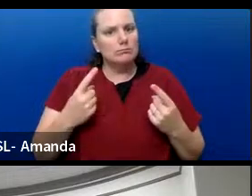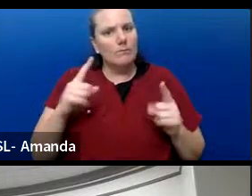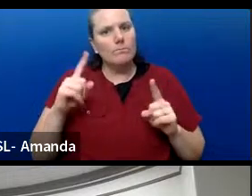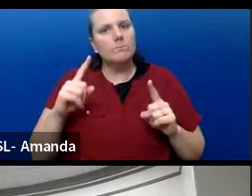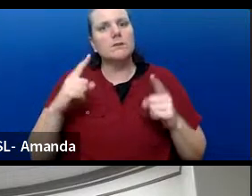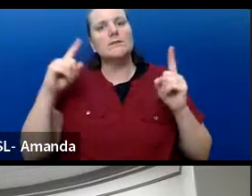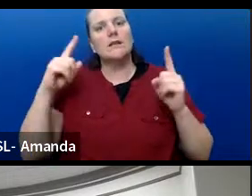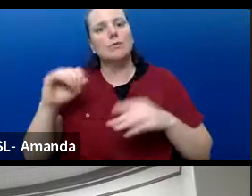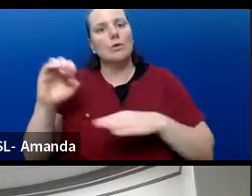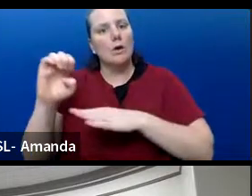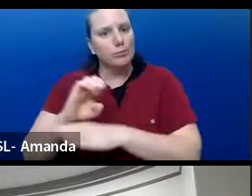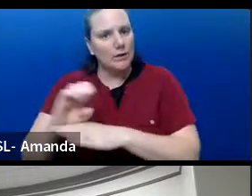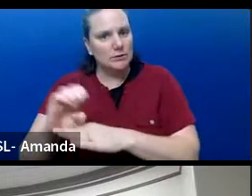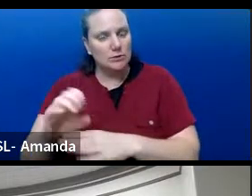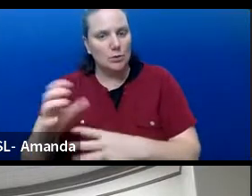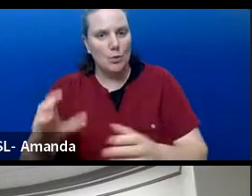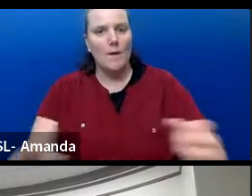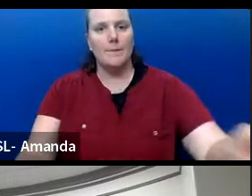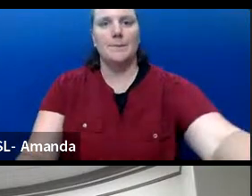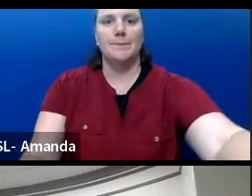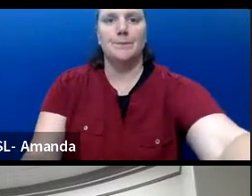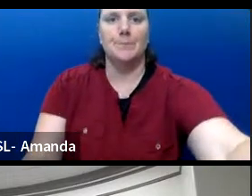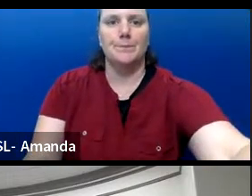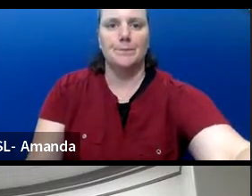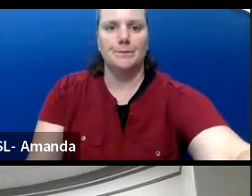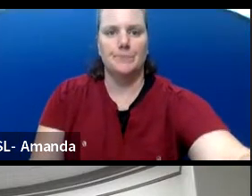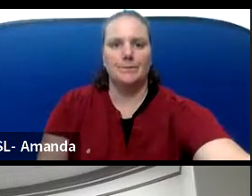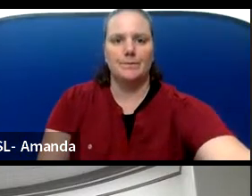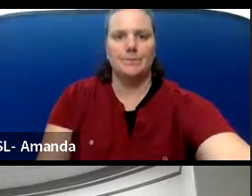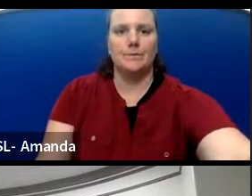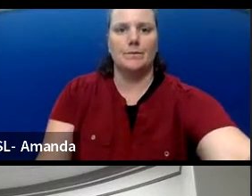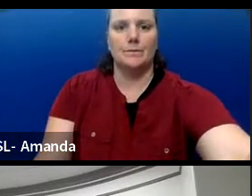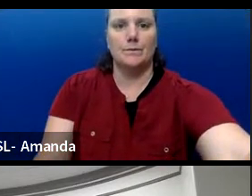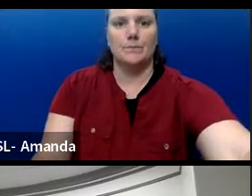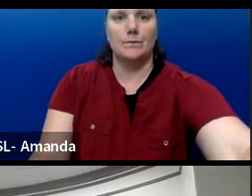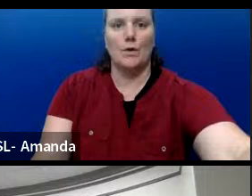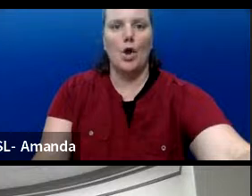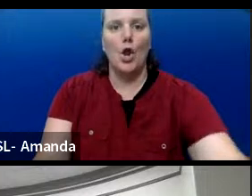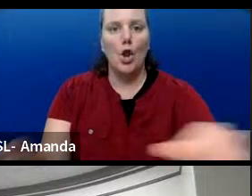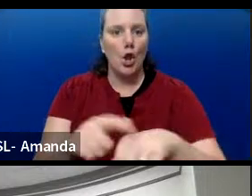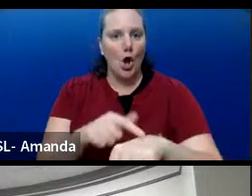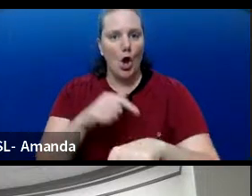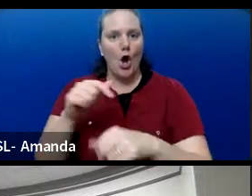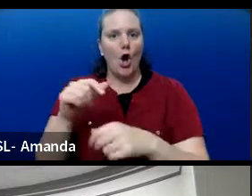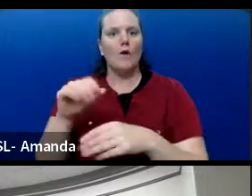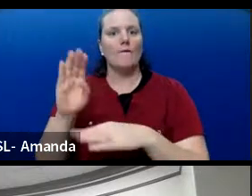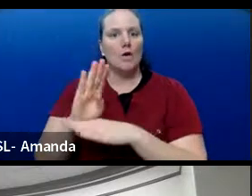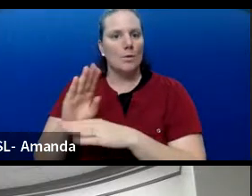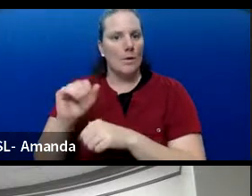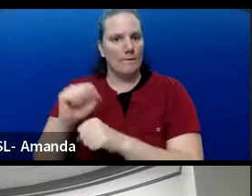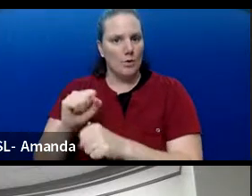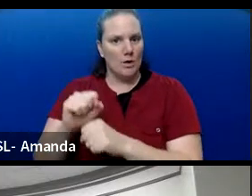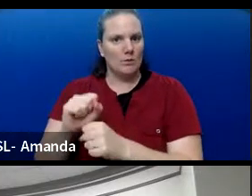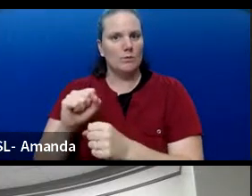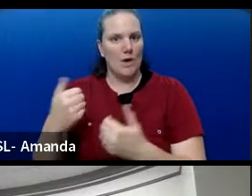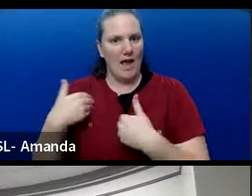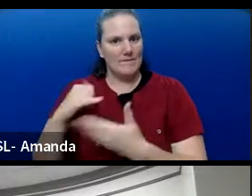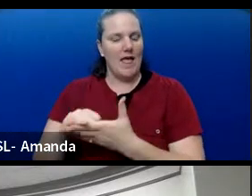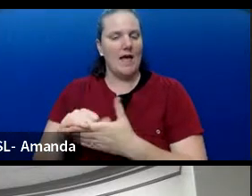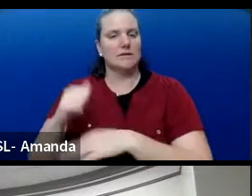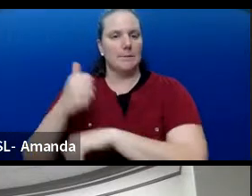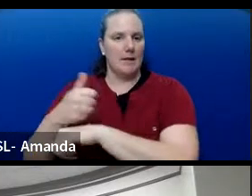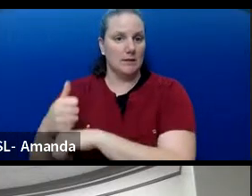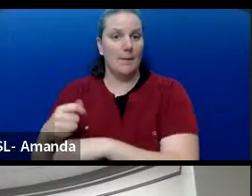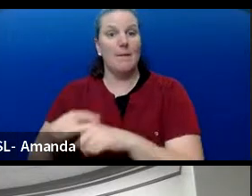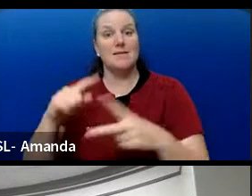apprenticeships is a long burn of work. Yeah. So we have that as a basis. The second thing